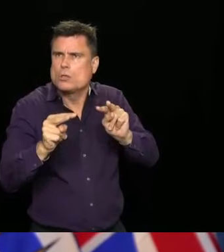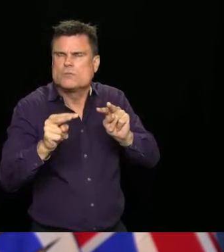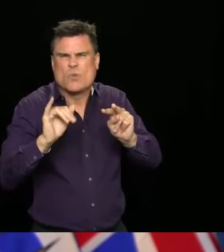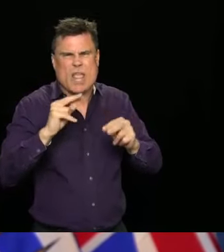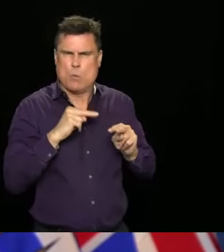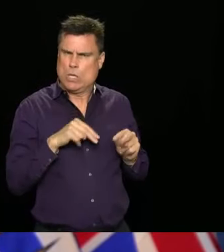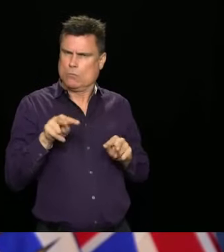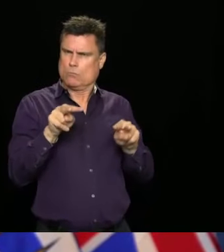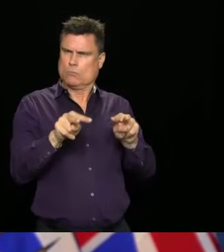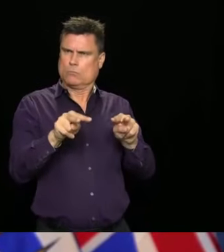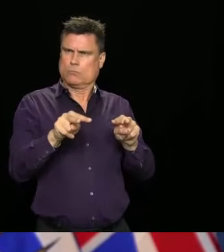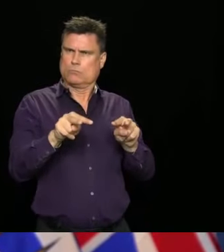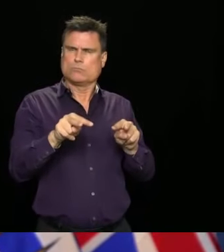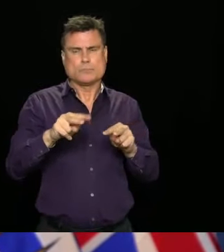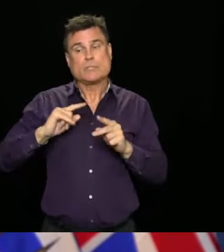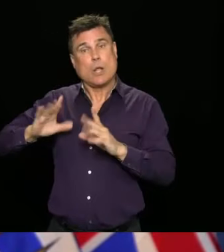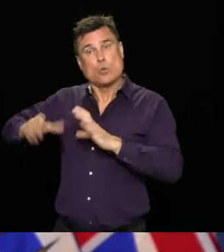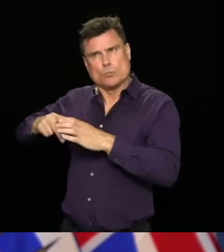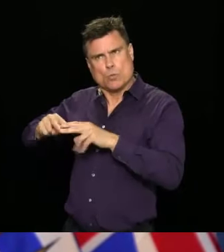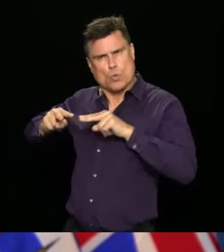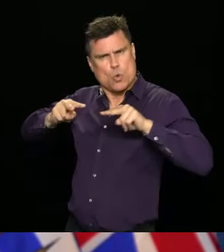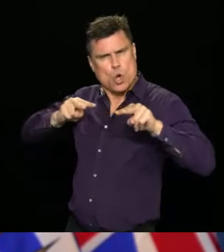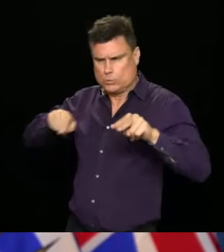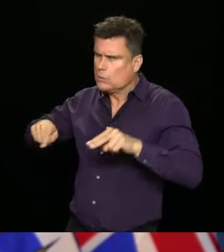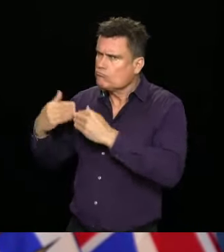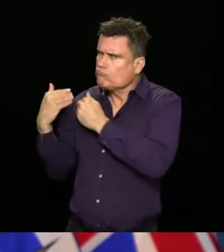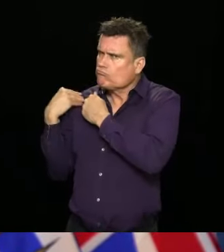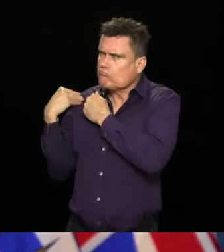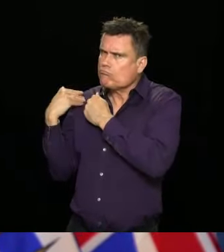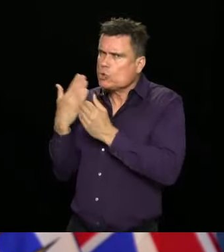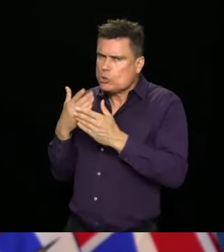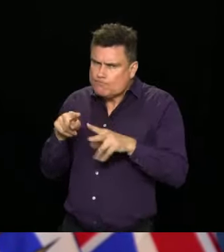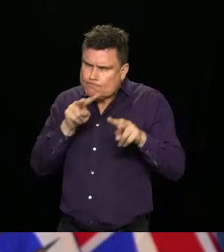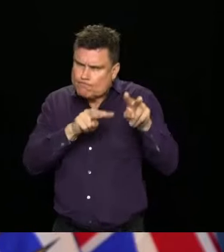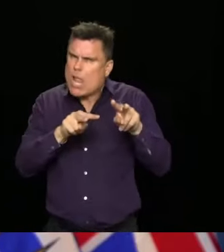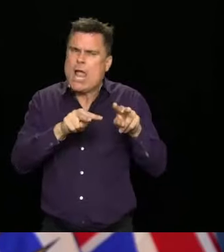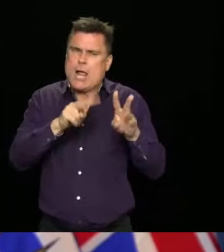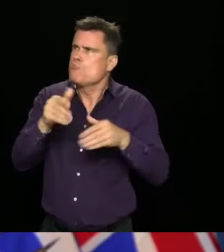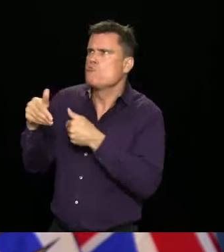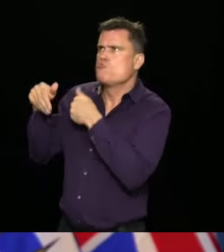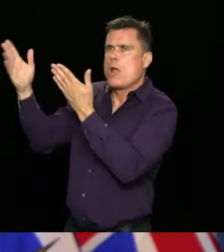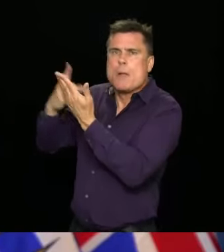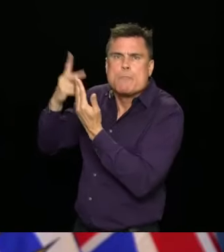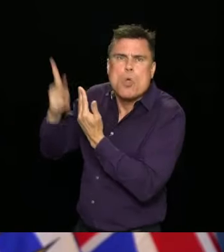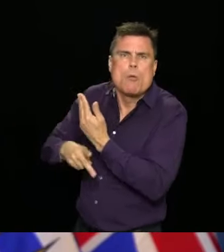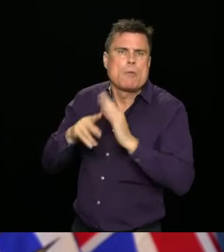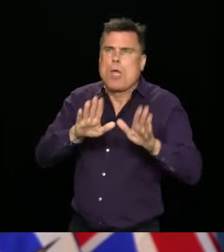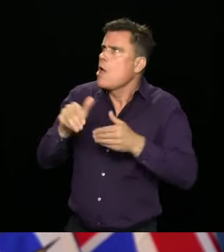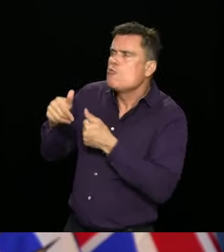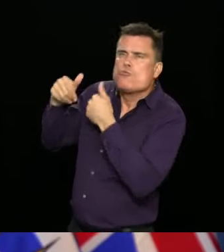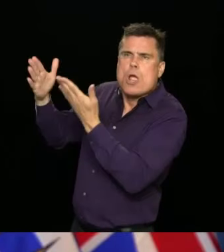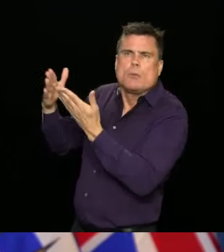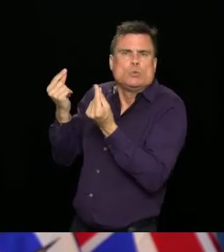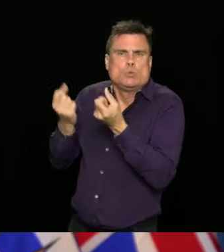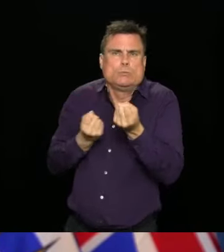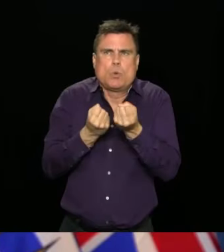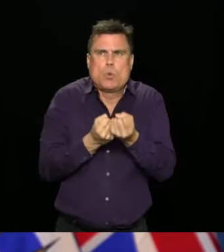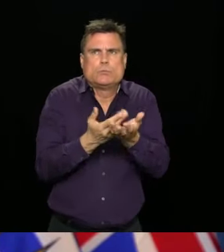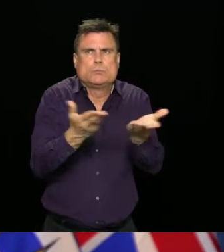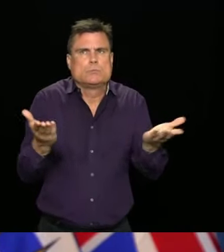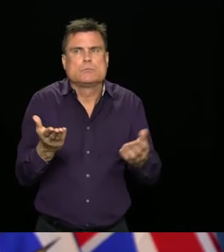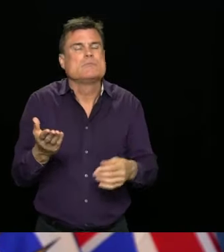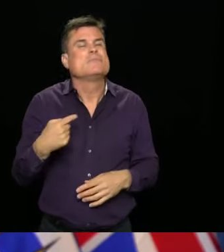good suggestions that are coming forward, because we recognize that we need businesses to continue the restart program, and we don't want to cause something that's going